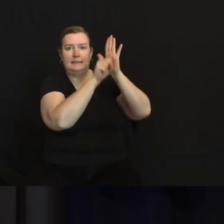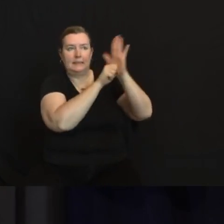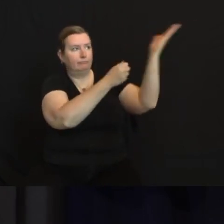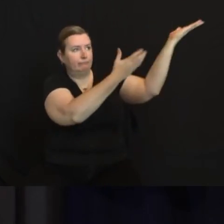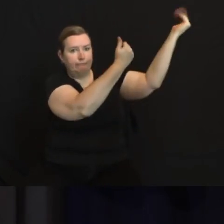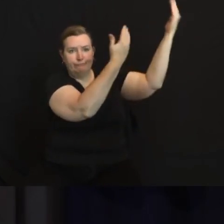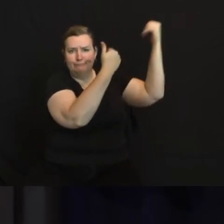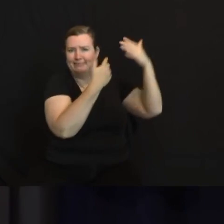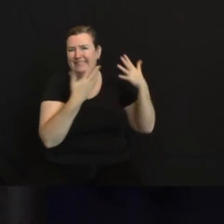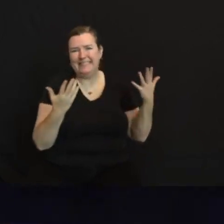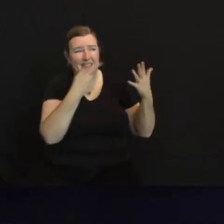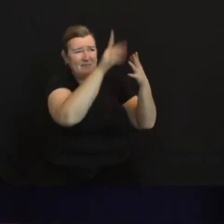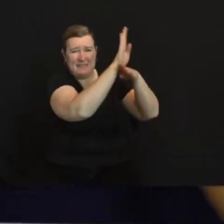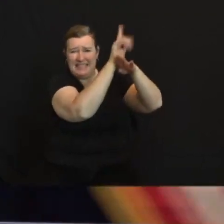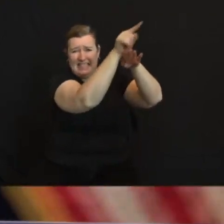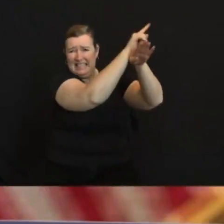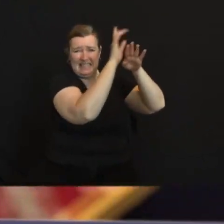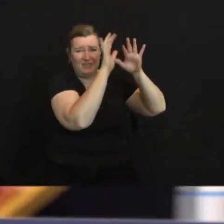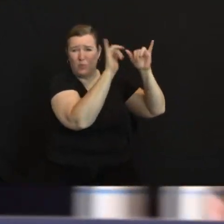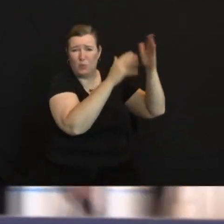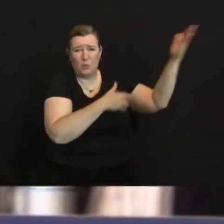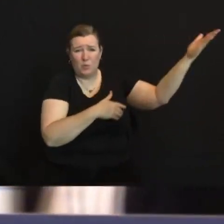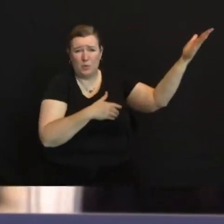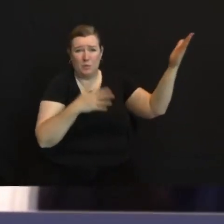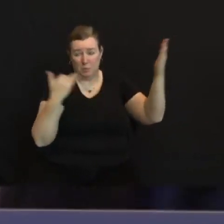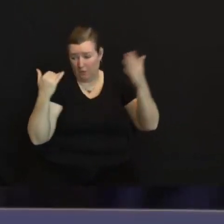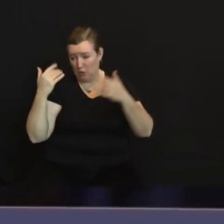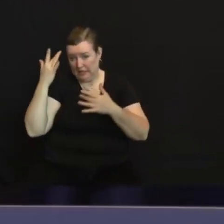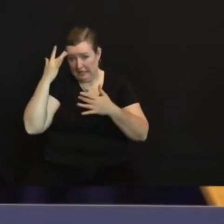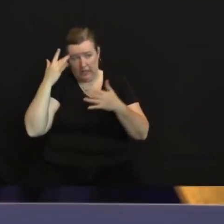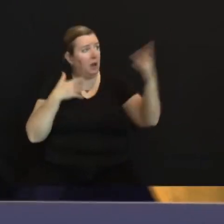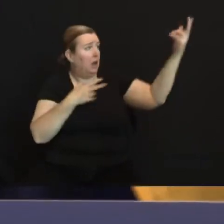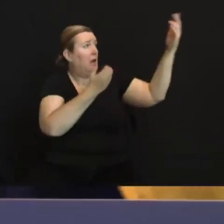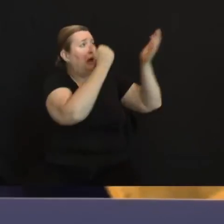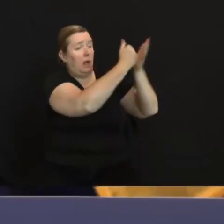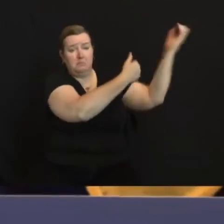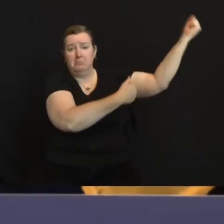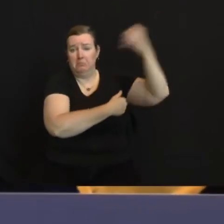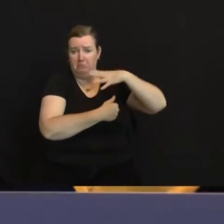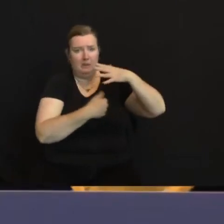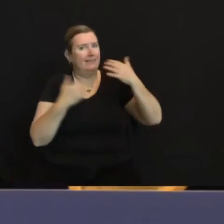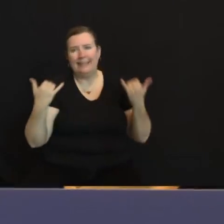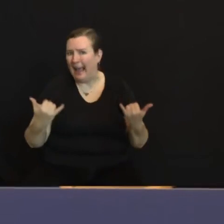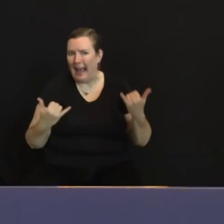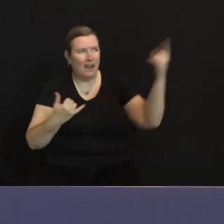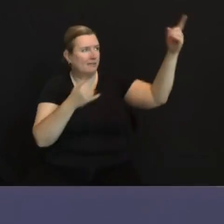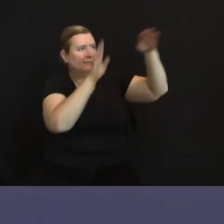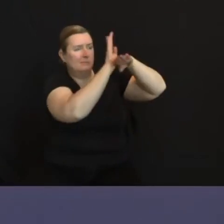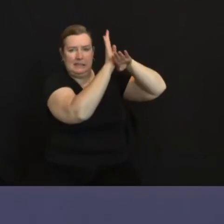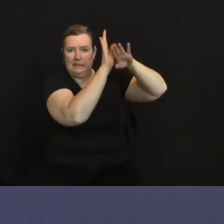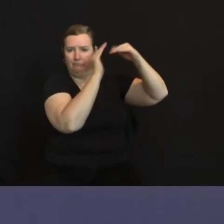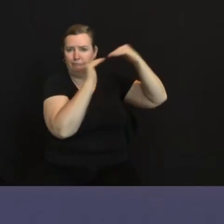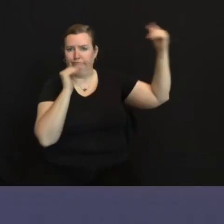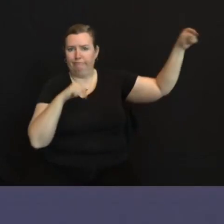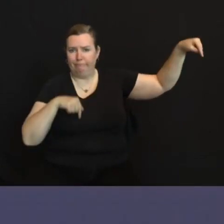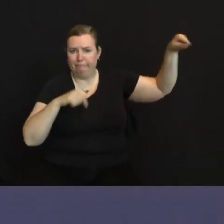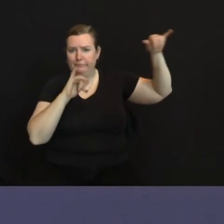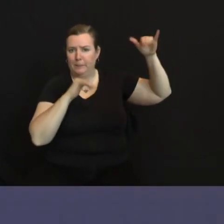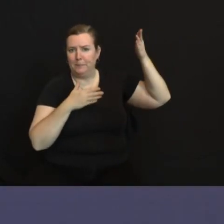again, I don't want you to, this is an important one. When Dustin asked about, can you see reversals of steps we've